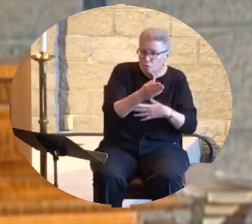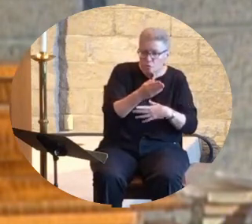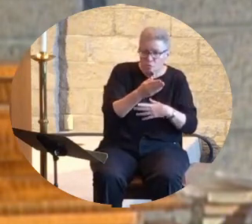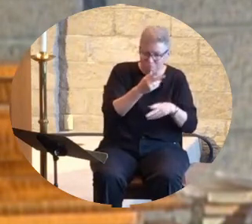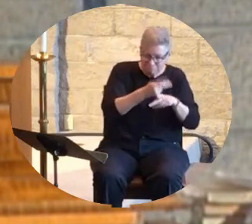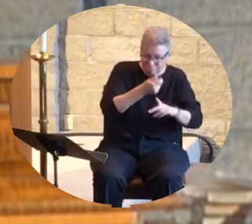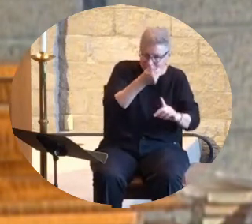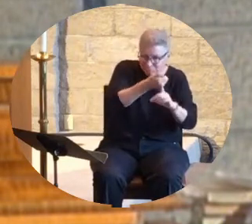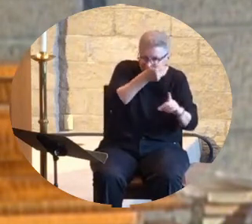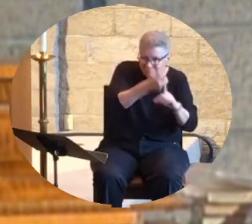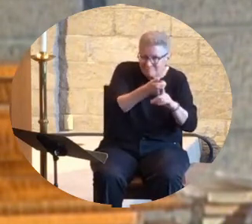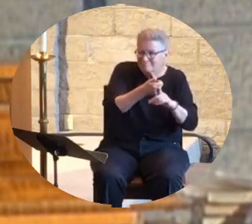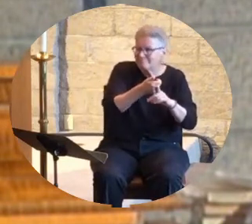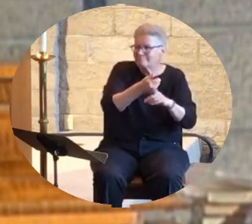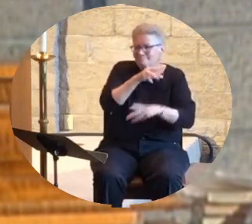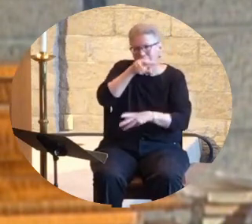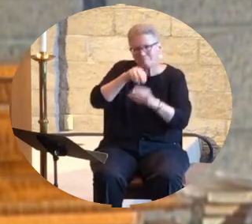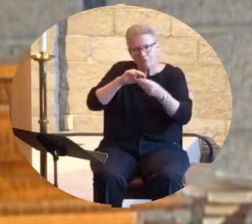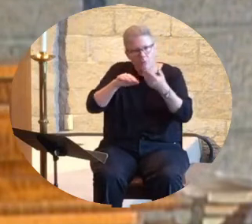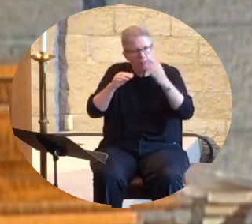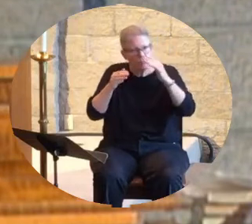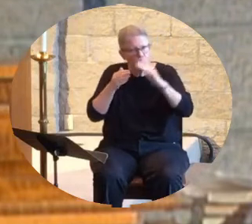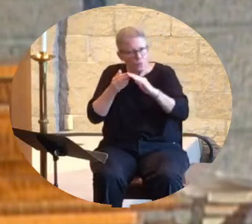gratitude, compassion,